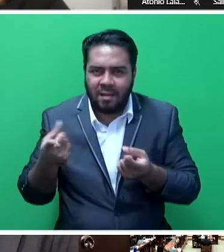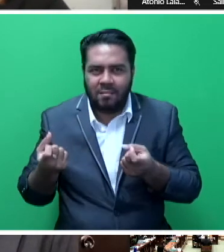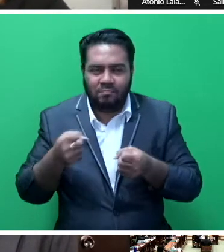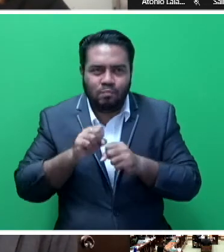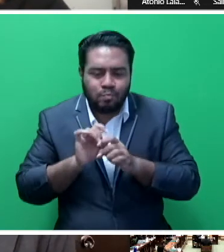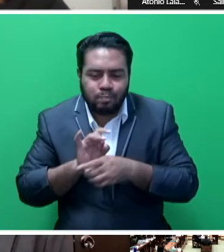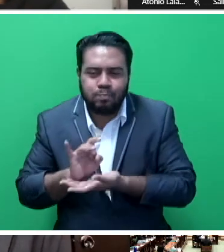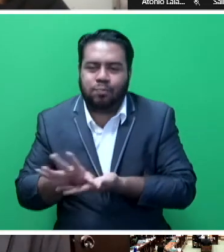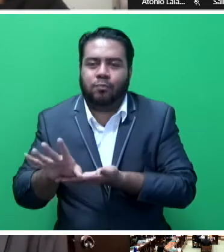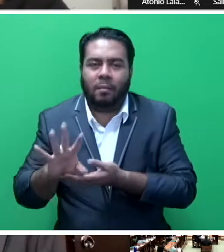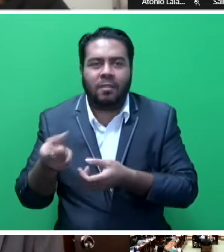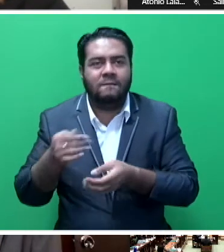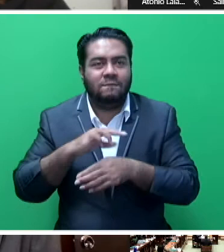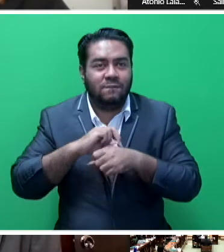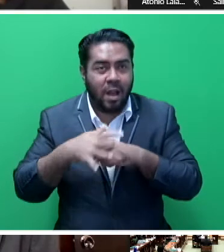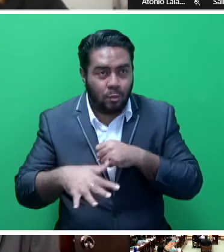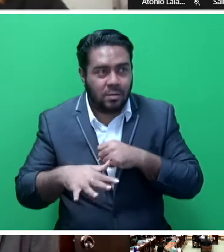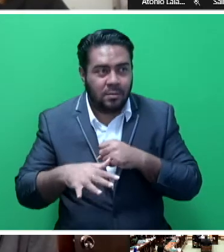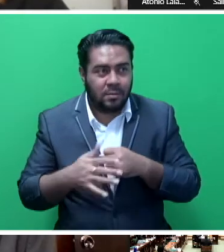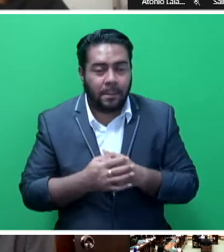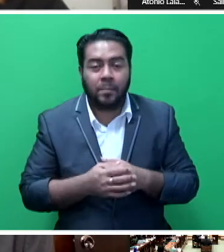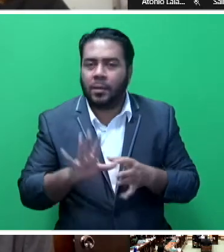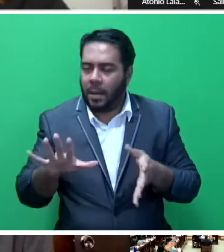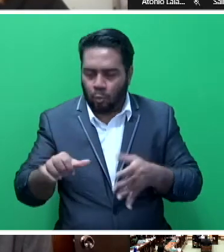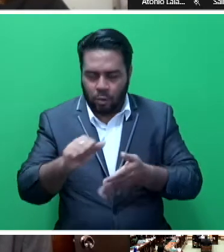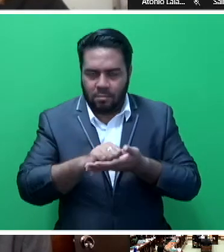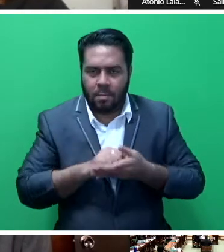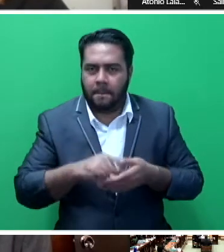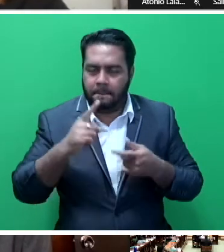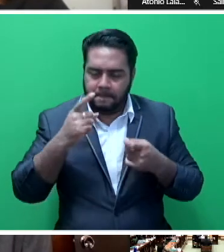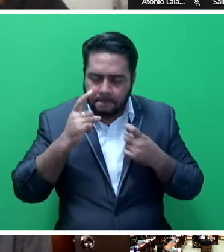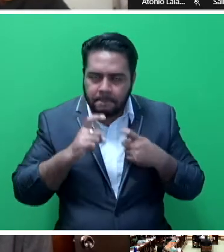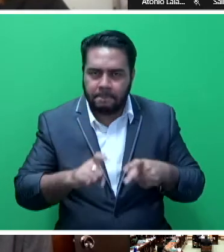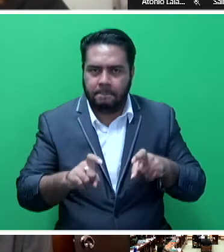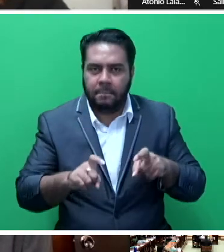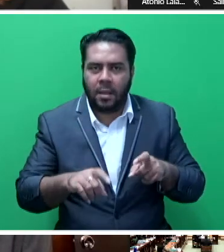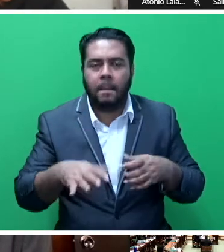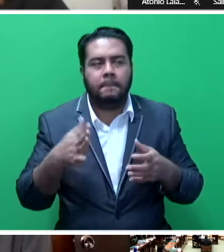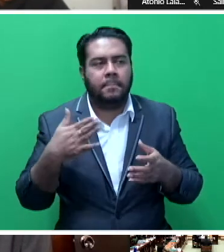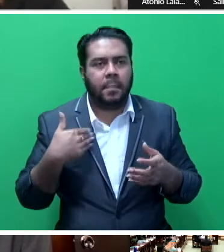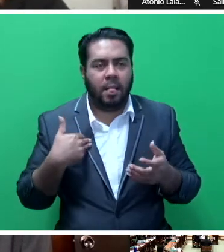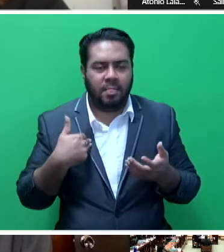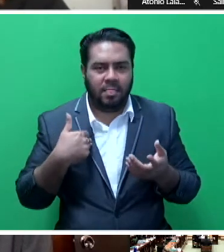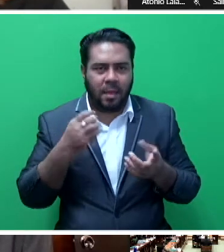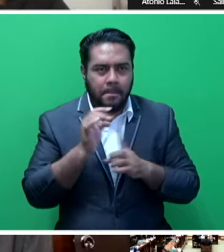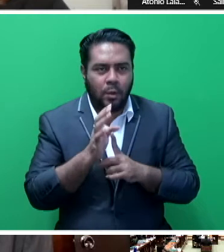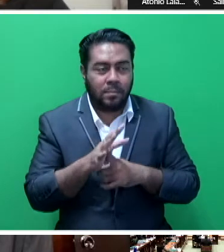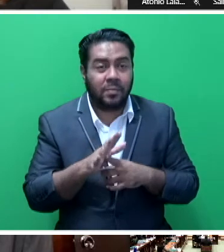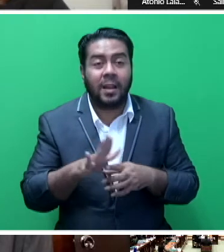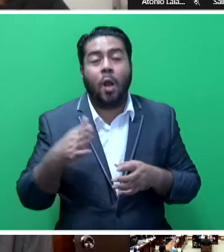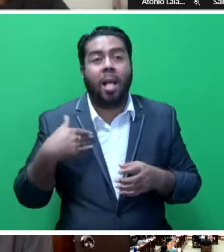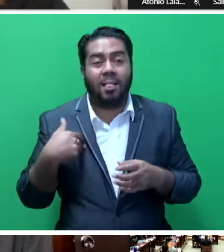The major hospitals have maintained the essential health services, but with the support that's been provided. And our health inspectors